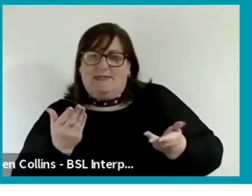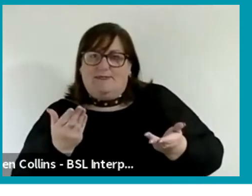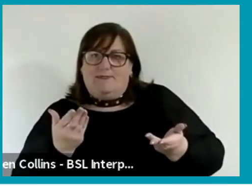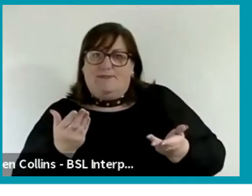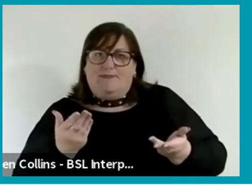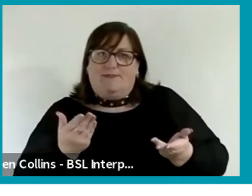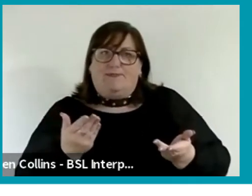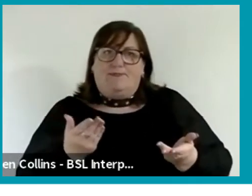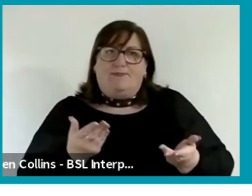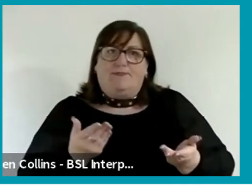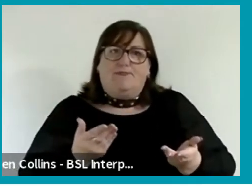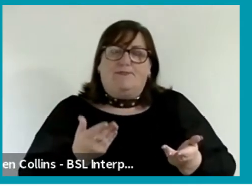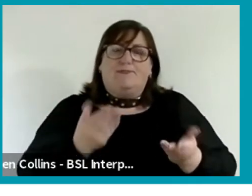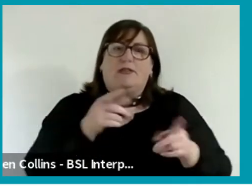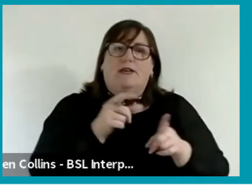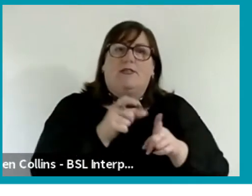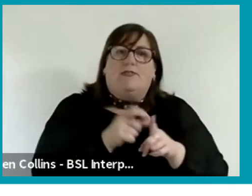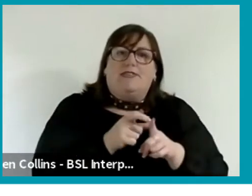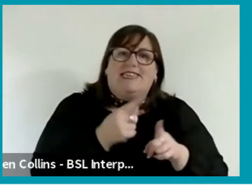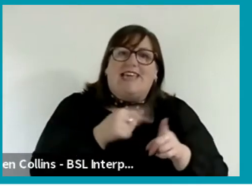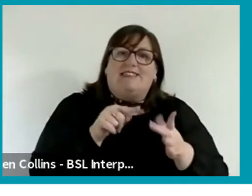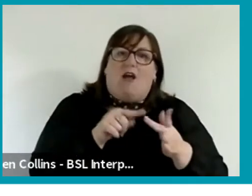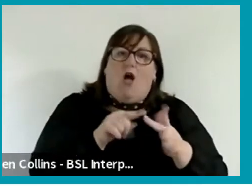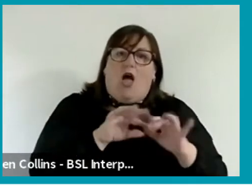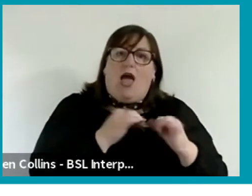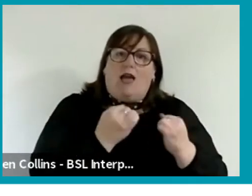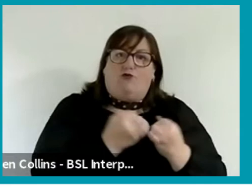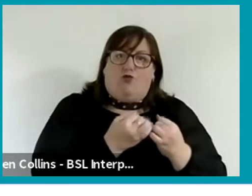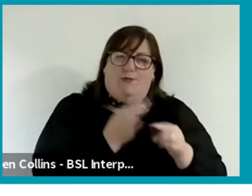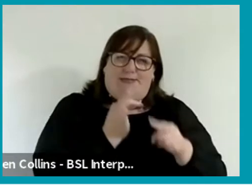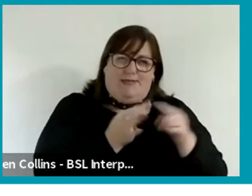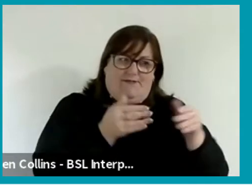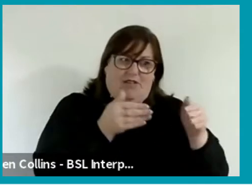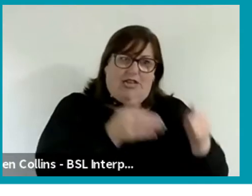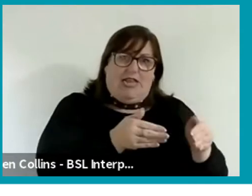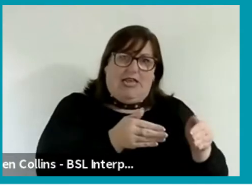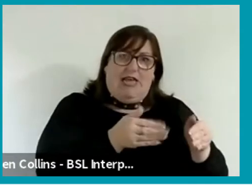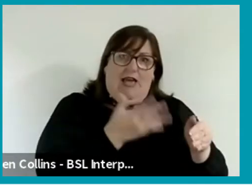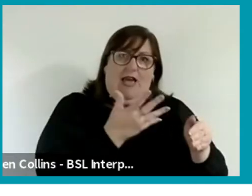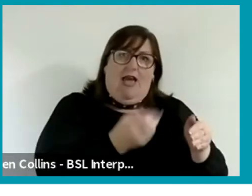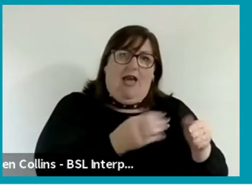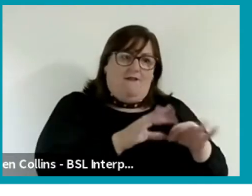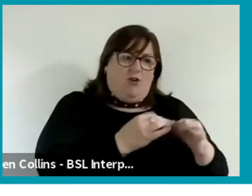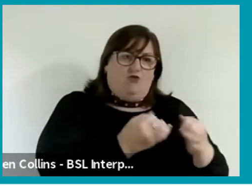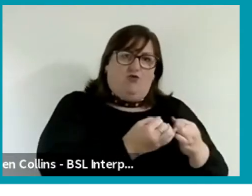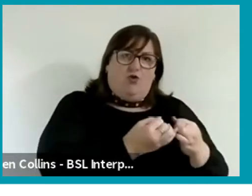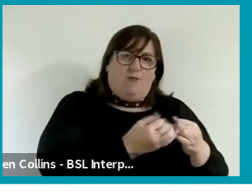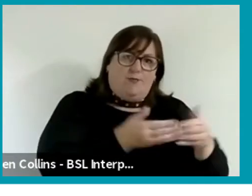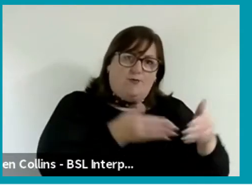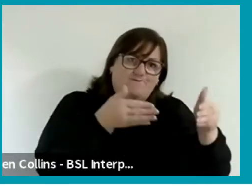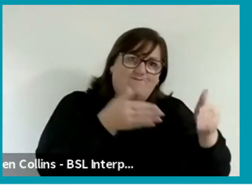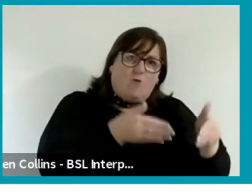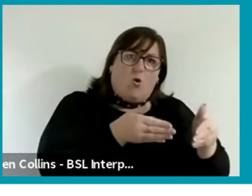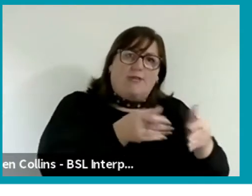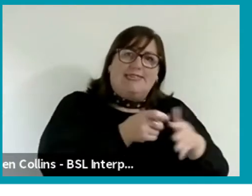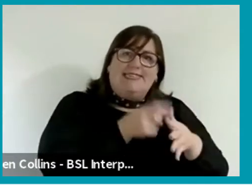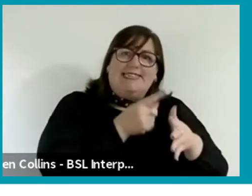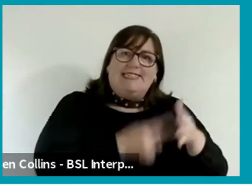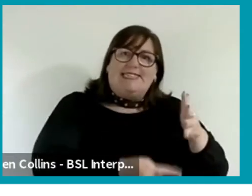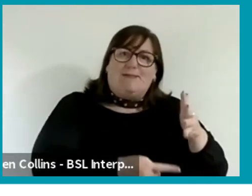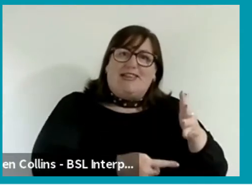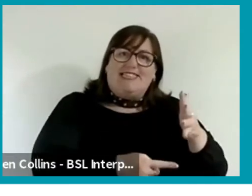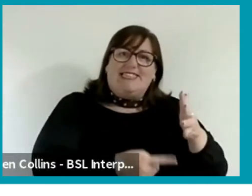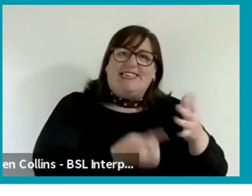have actually a subgroup that focuses solely on disability matters, which actually Sam incidentally